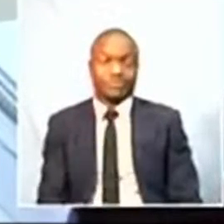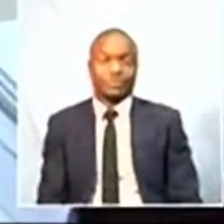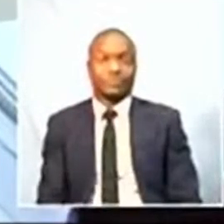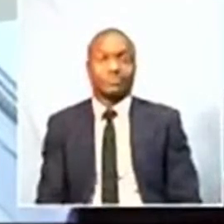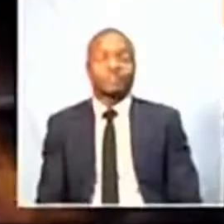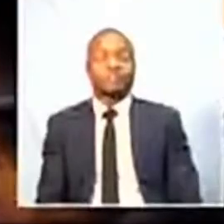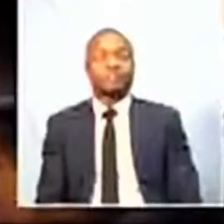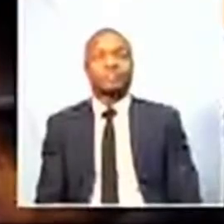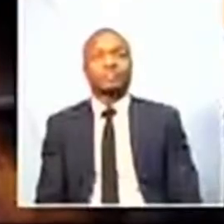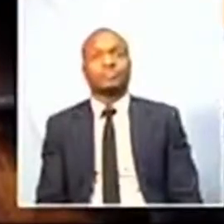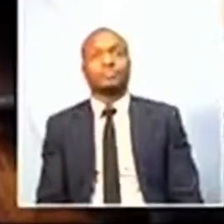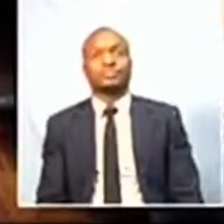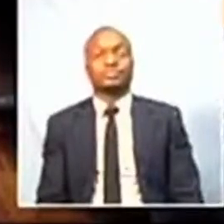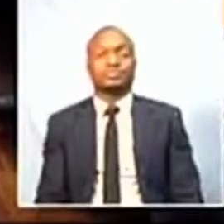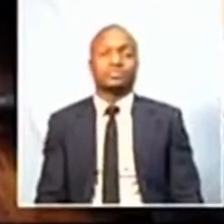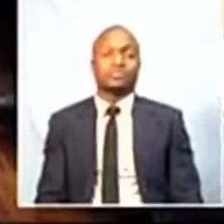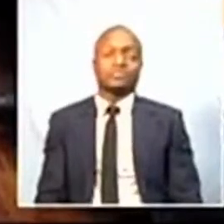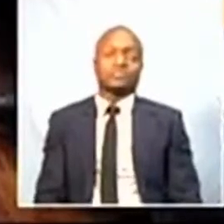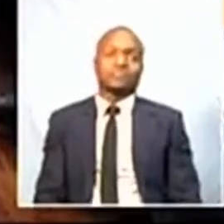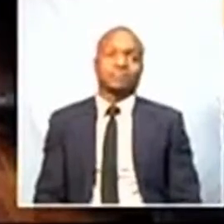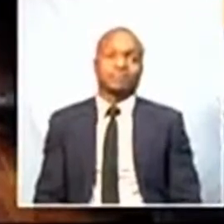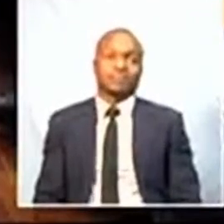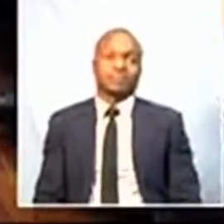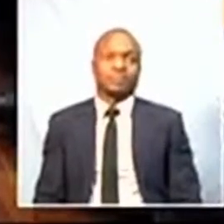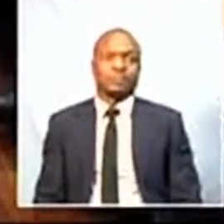take you to Appendix